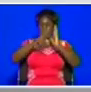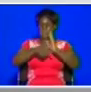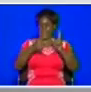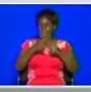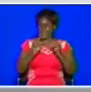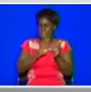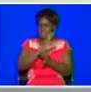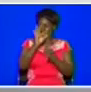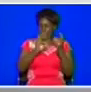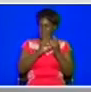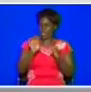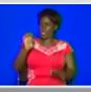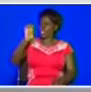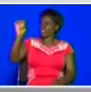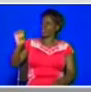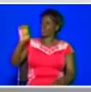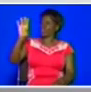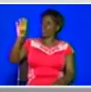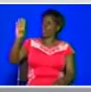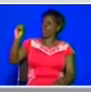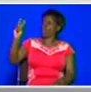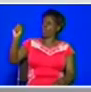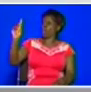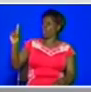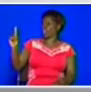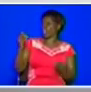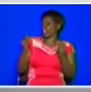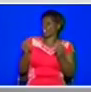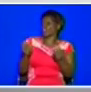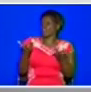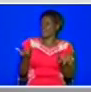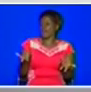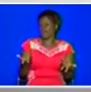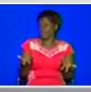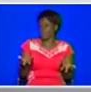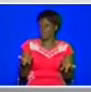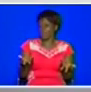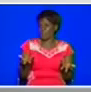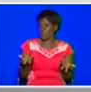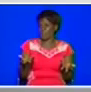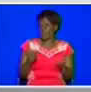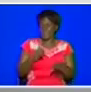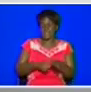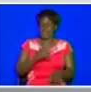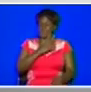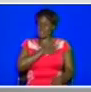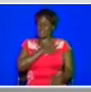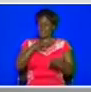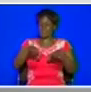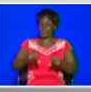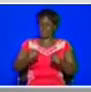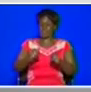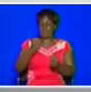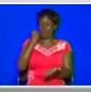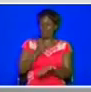just specifically on Eurobond, how would you propose, you know, to deal with this issue once NASA comes to power, if it does